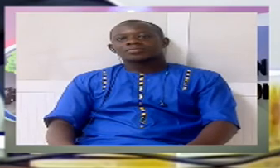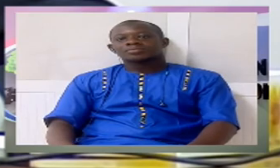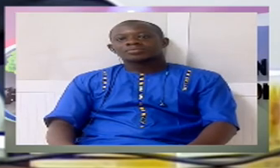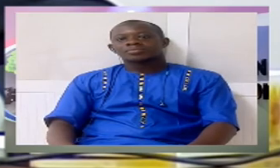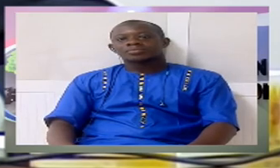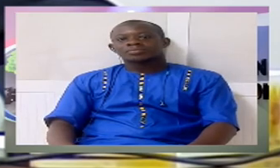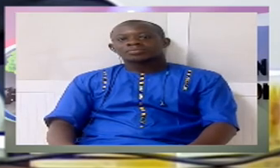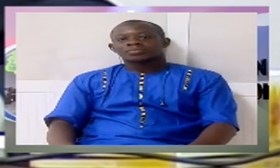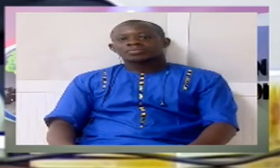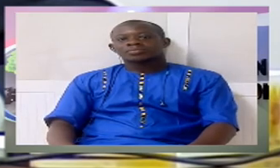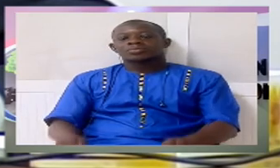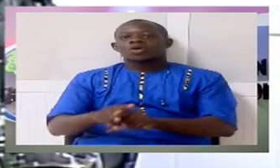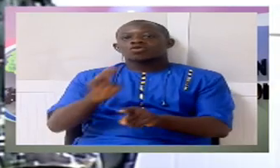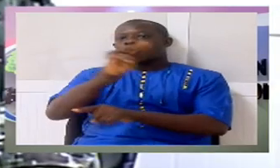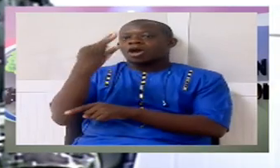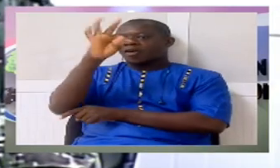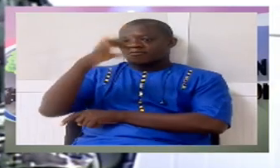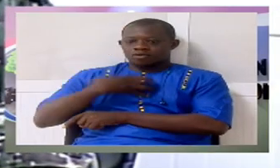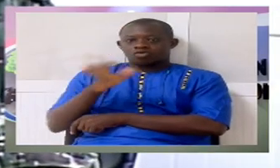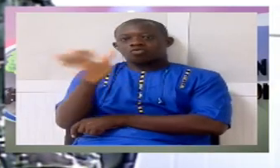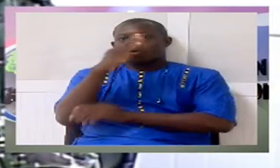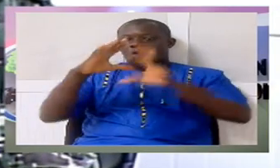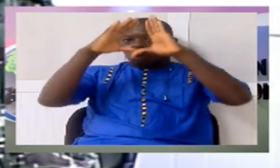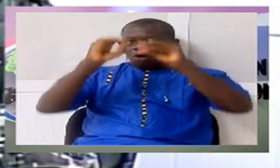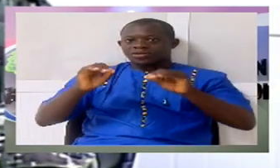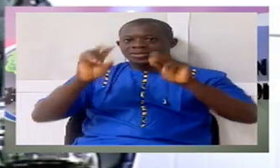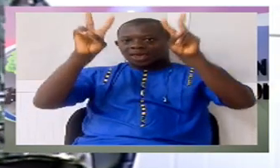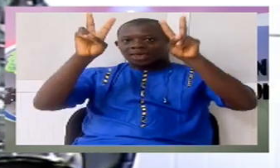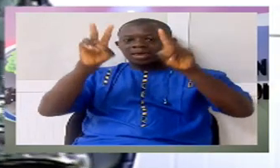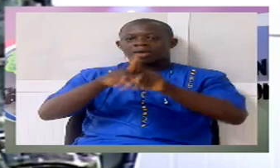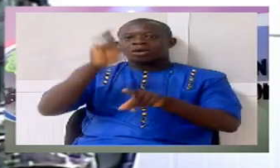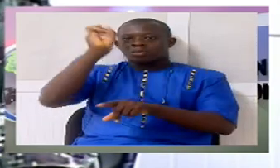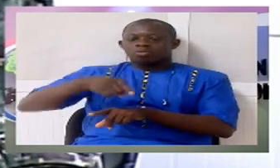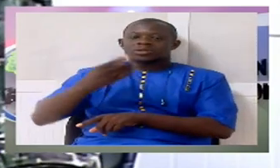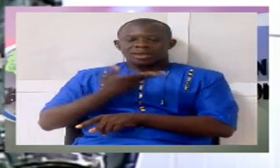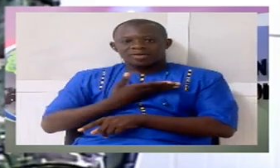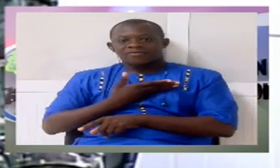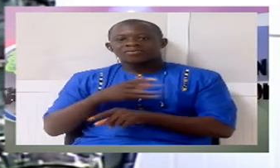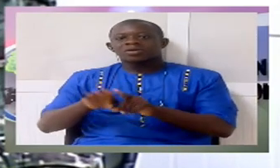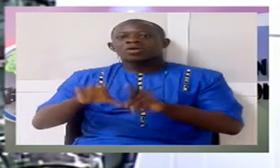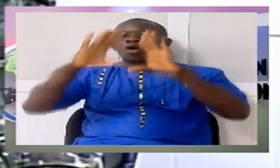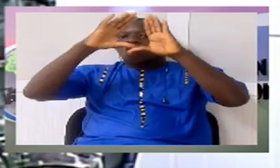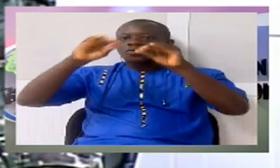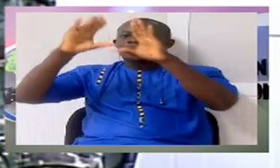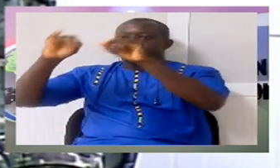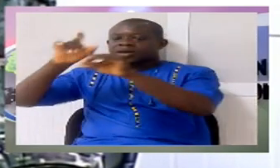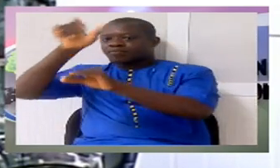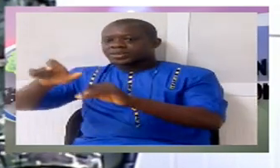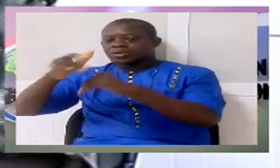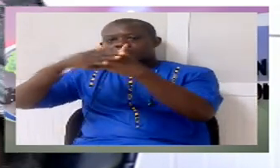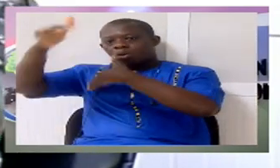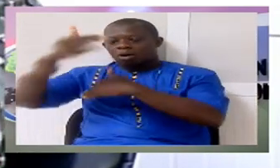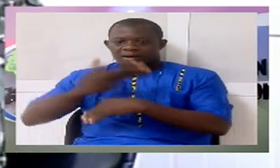bu gëna dem ci office bi. No, if you wanted to go to his office, digam li fi no office ci bëne fu. There were many